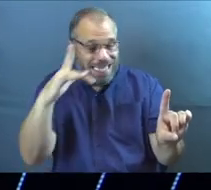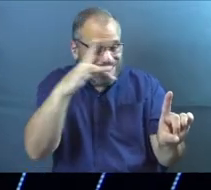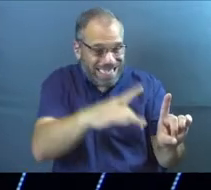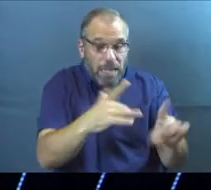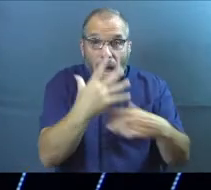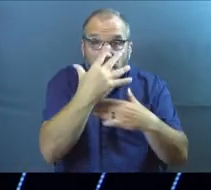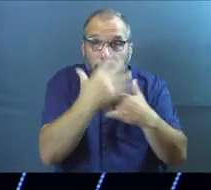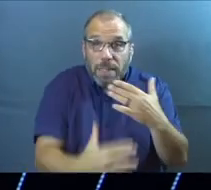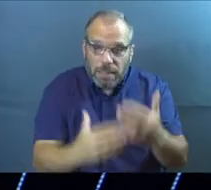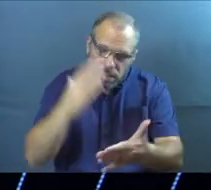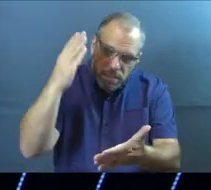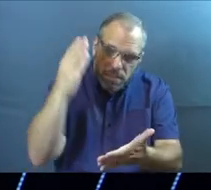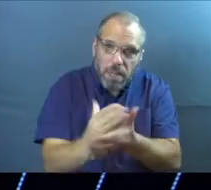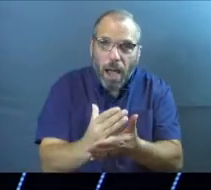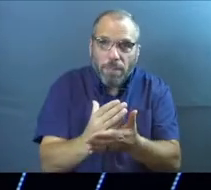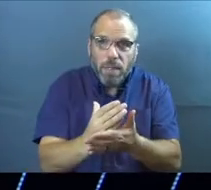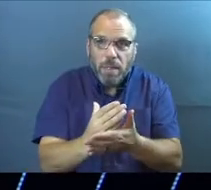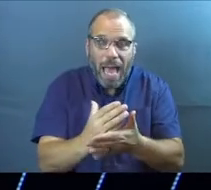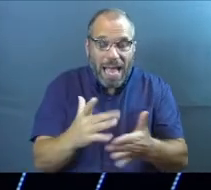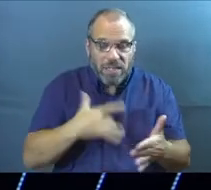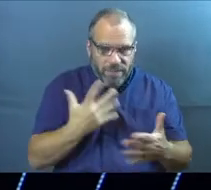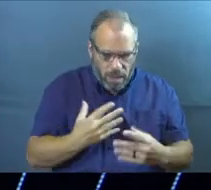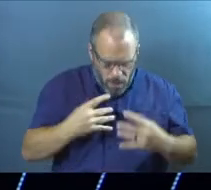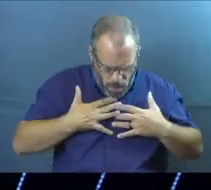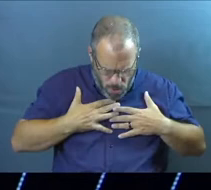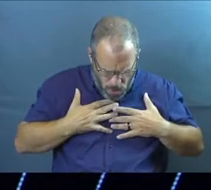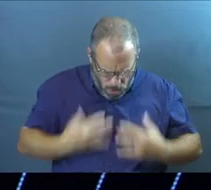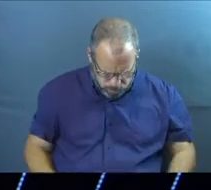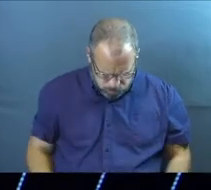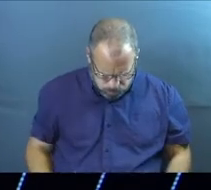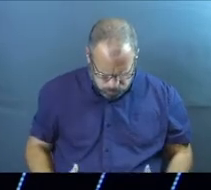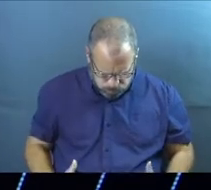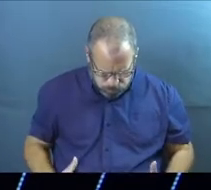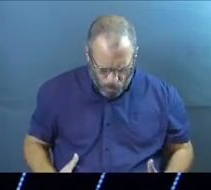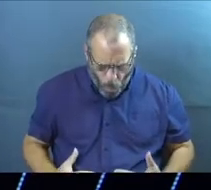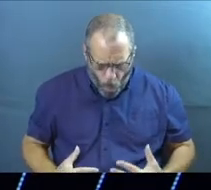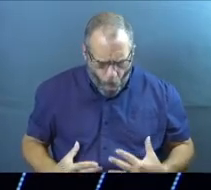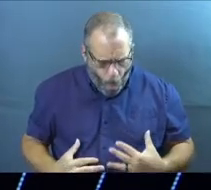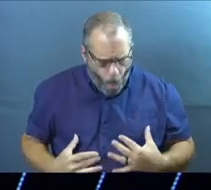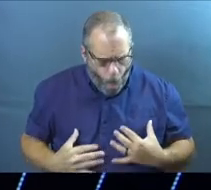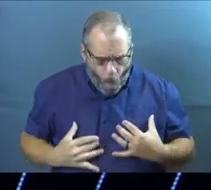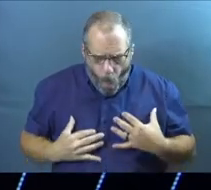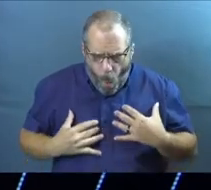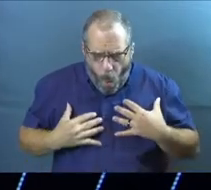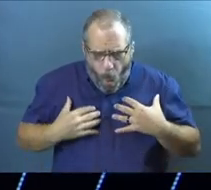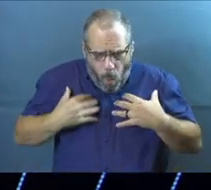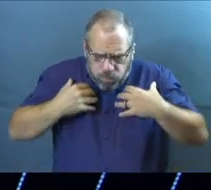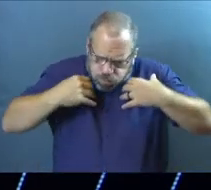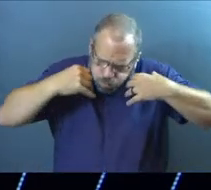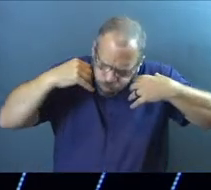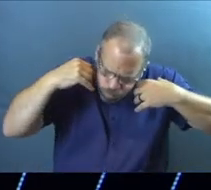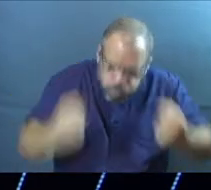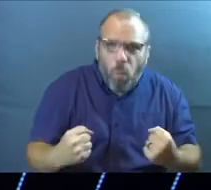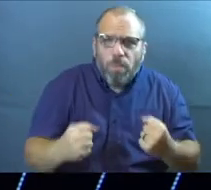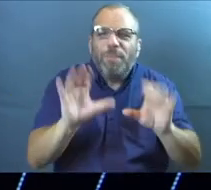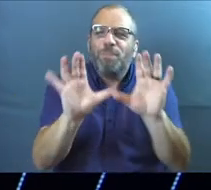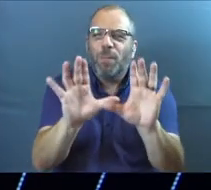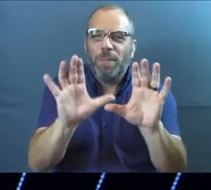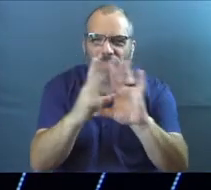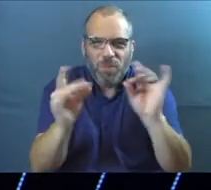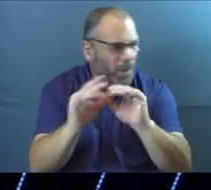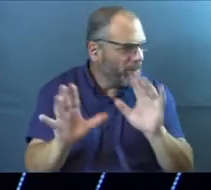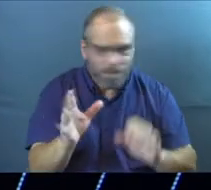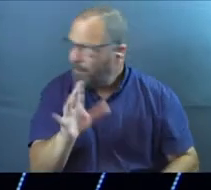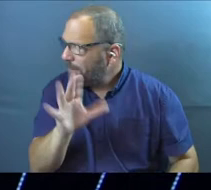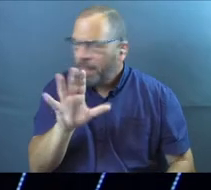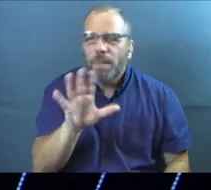immediately the bleeding stopped, and she could feel in her body that she had been healed of her terrible condition. Just let me tell you something